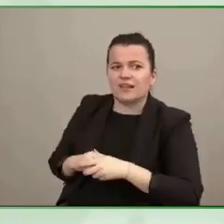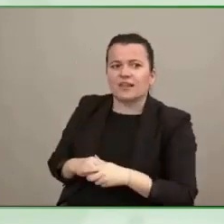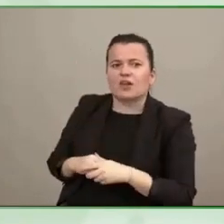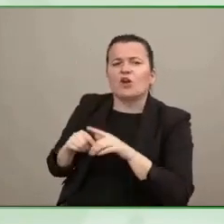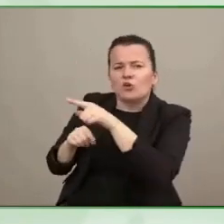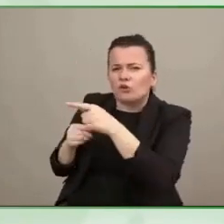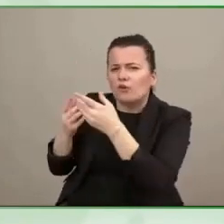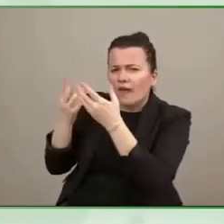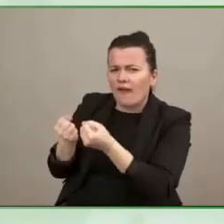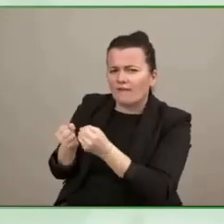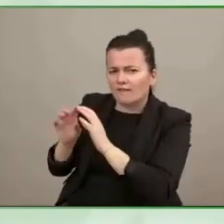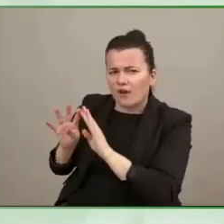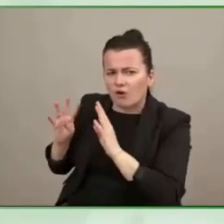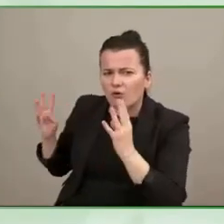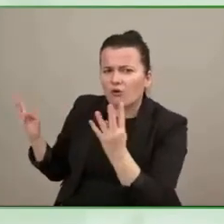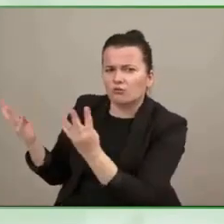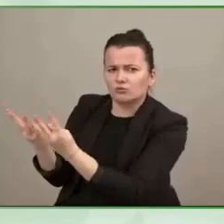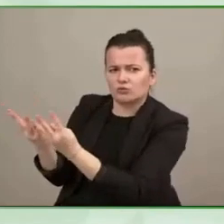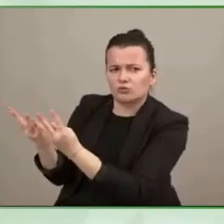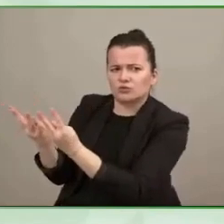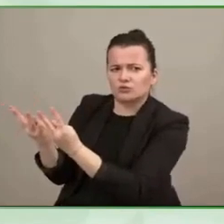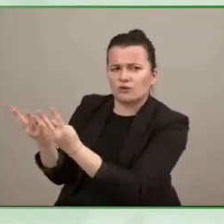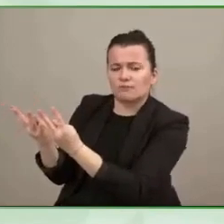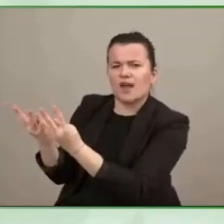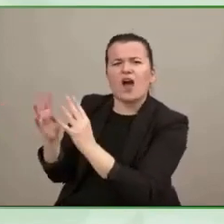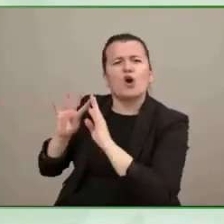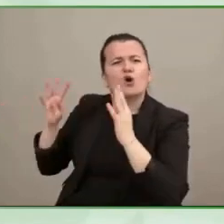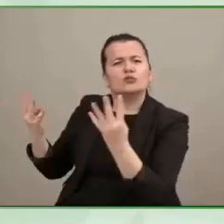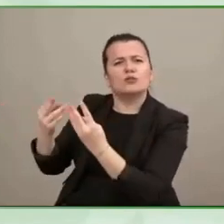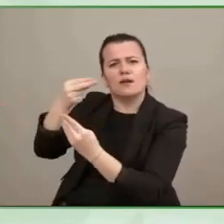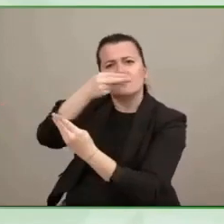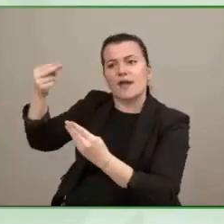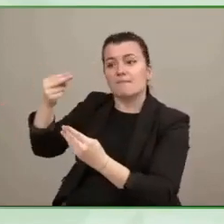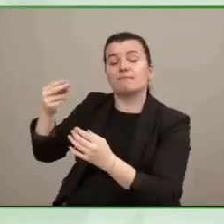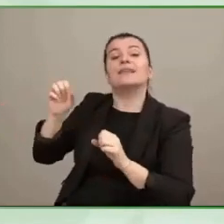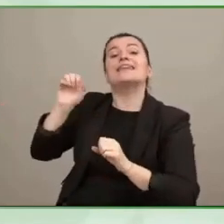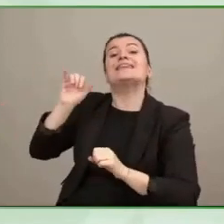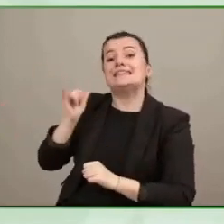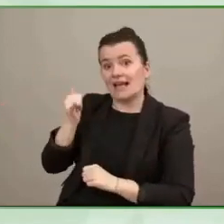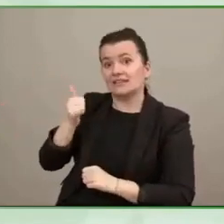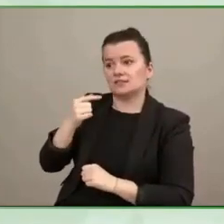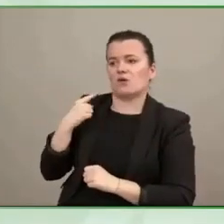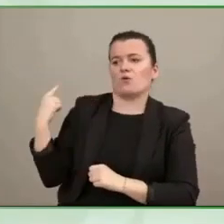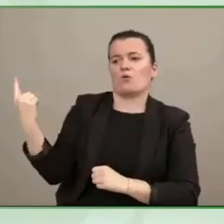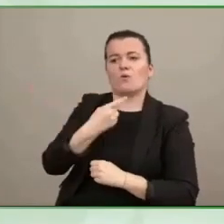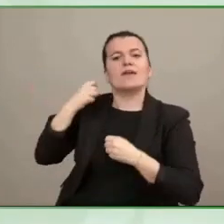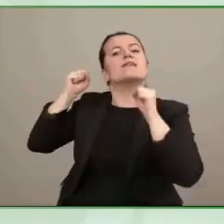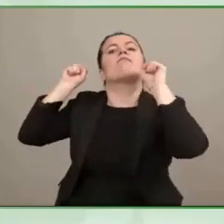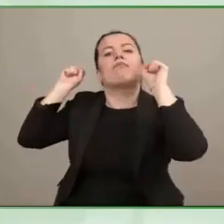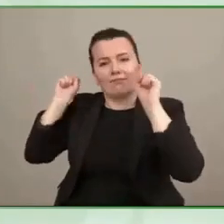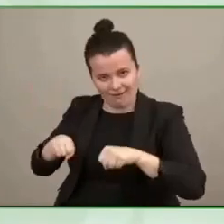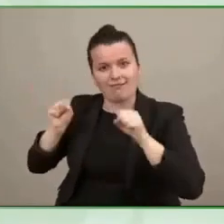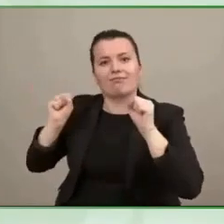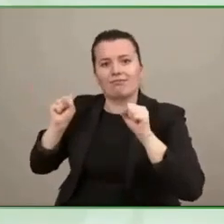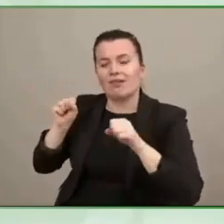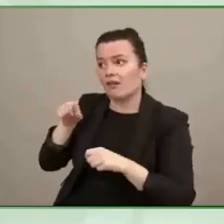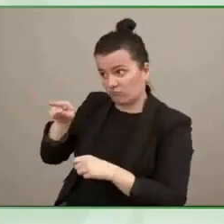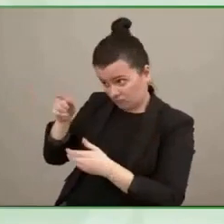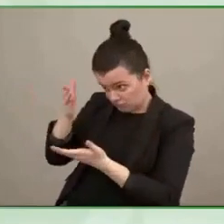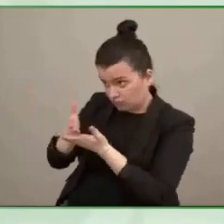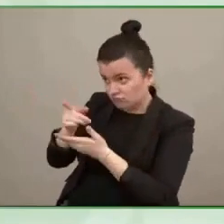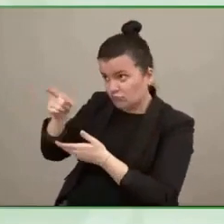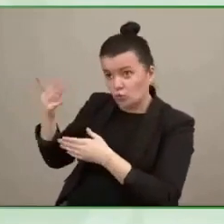Yes We yes. Can consortium. And as far as I understand, you are trying to do your best to build